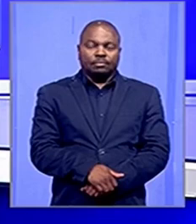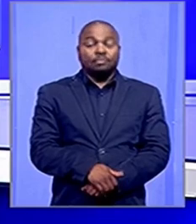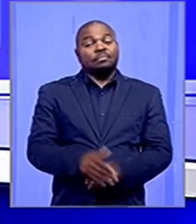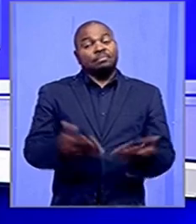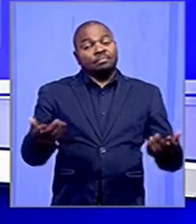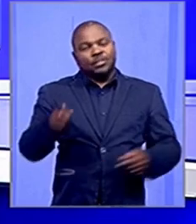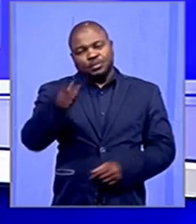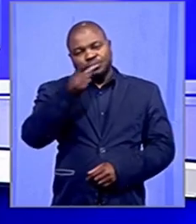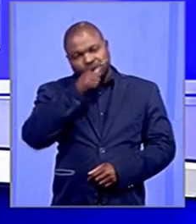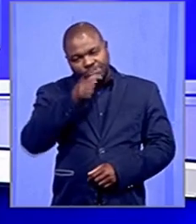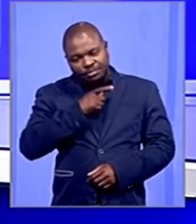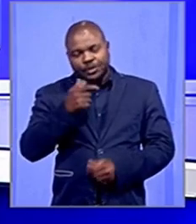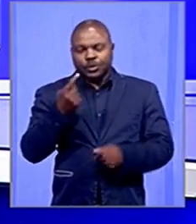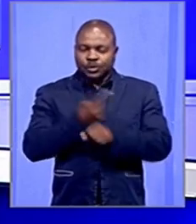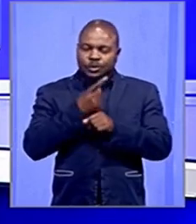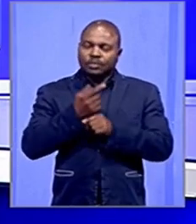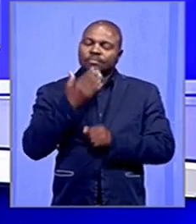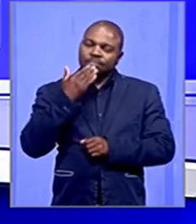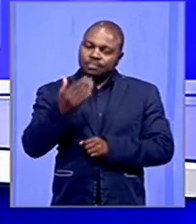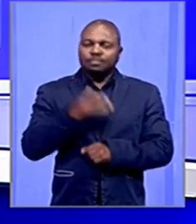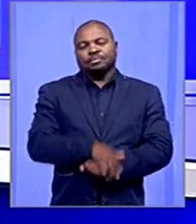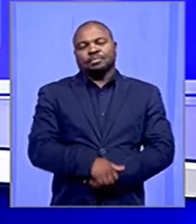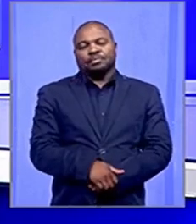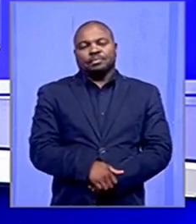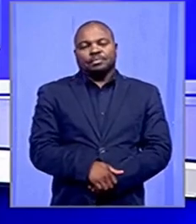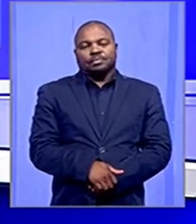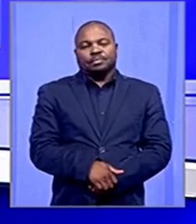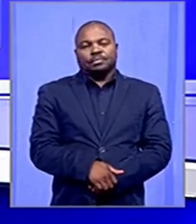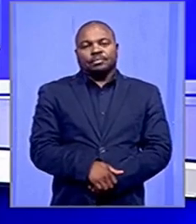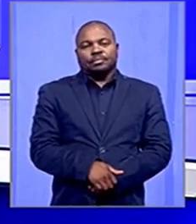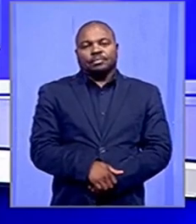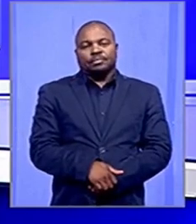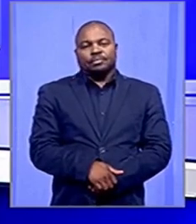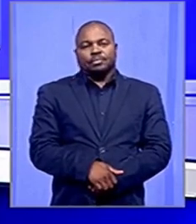Mo ire le boela ditshwaelo tsa gago ka mehla.